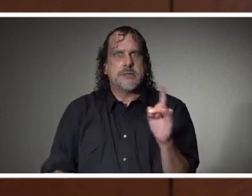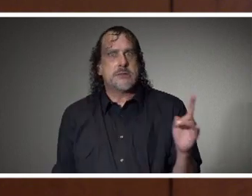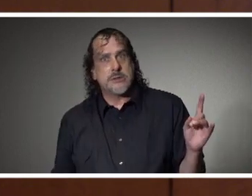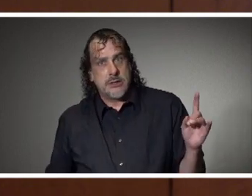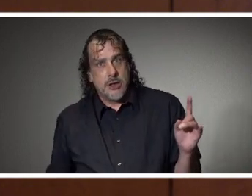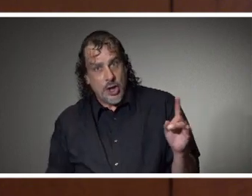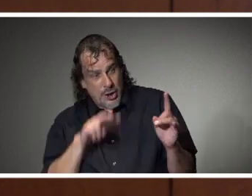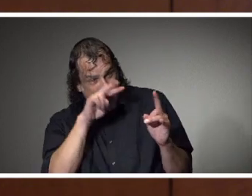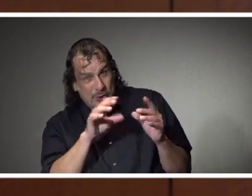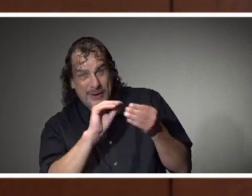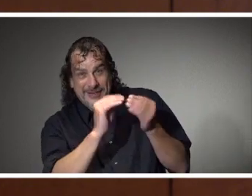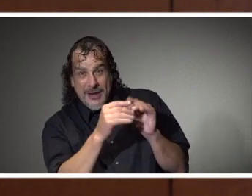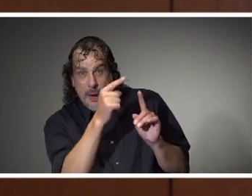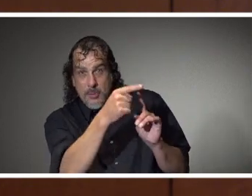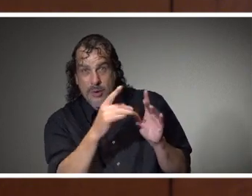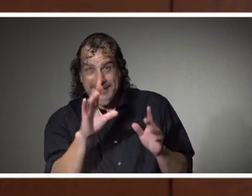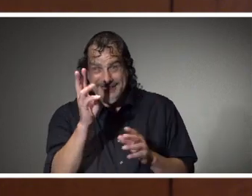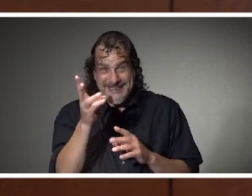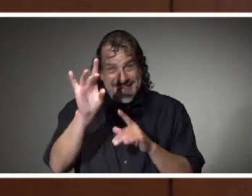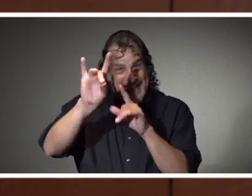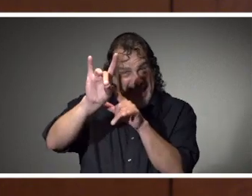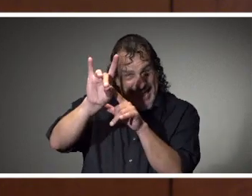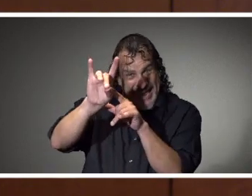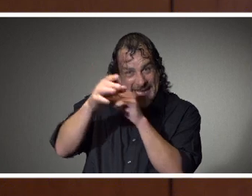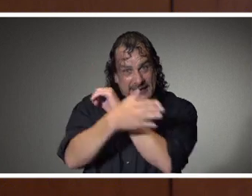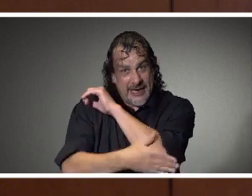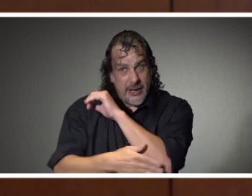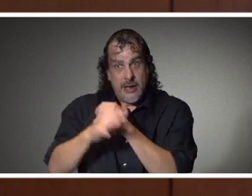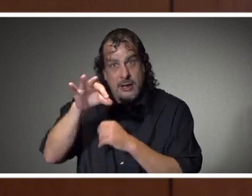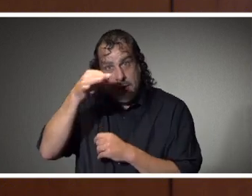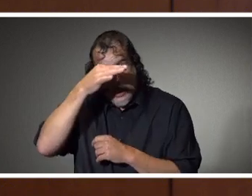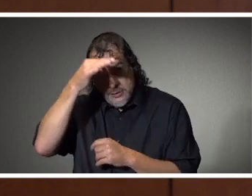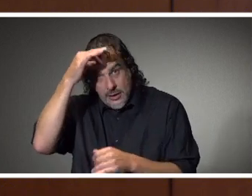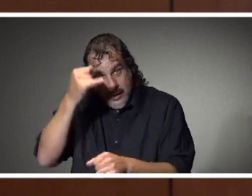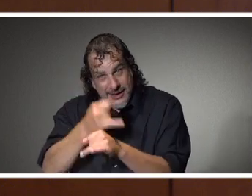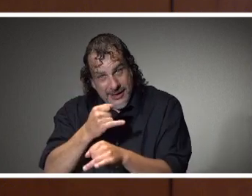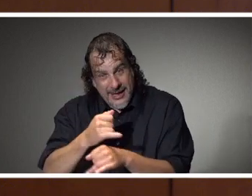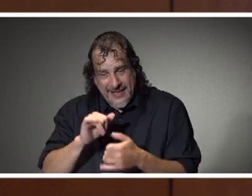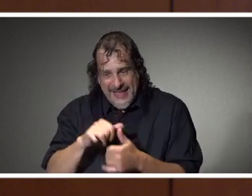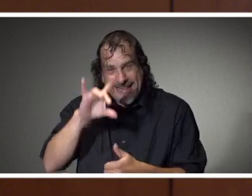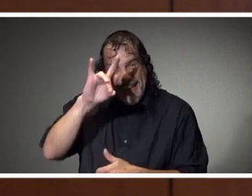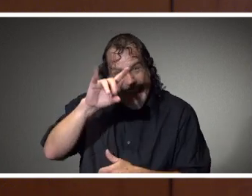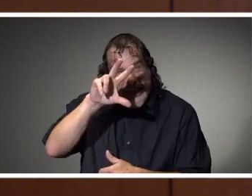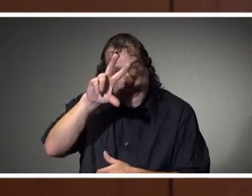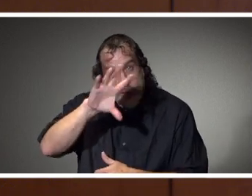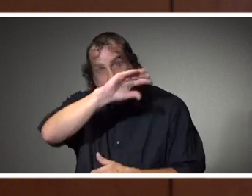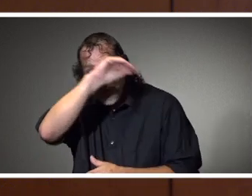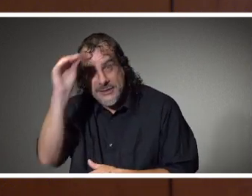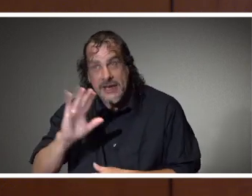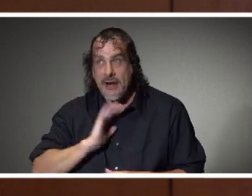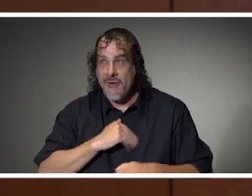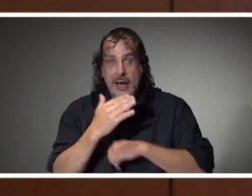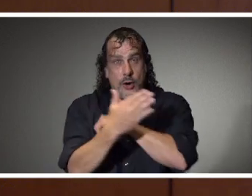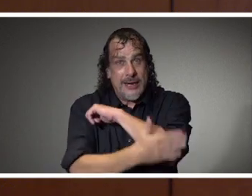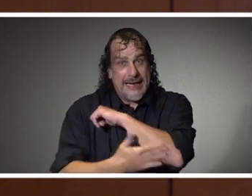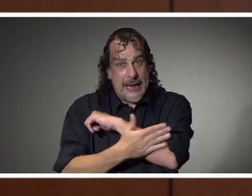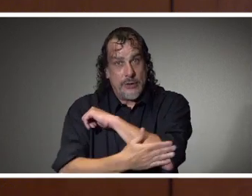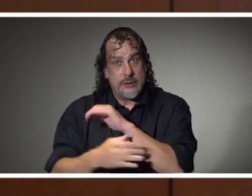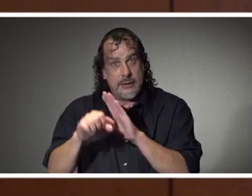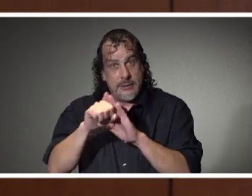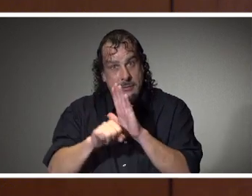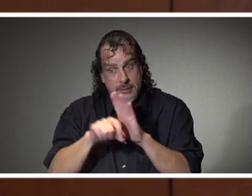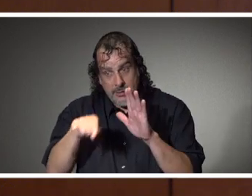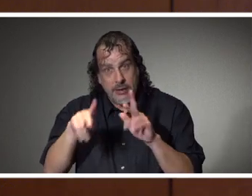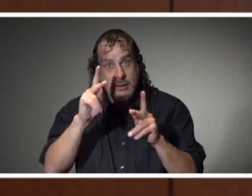that number, 68 counties and the Band of Choctaw Indians, that's 83% of the counties and the people in the state of Mississippi who have